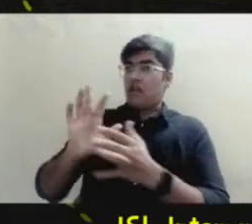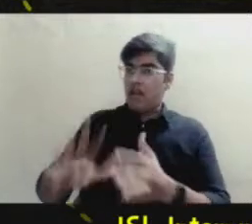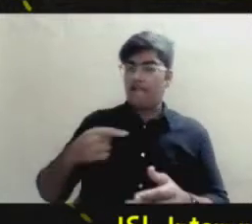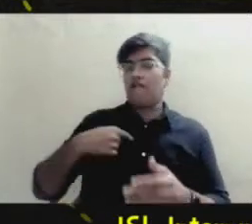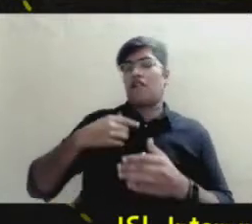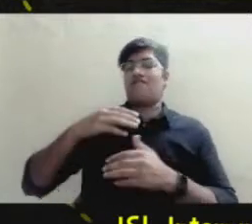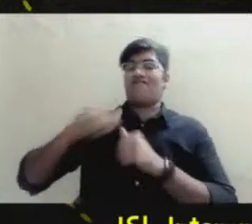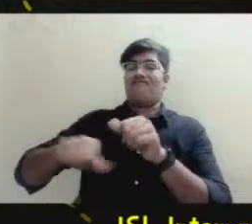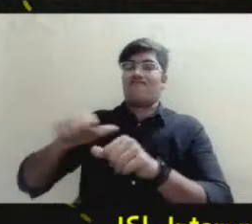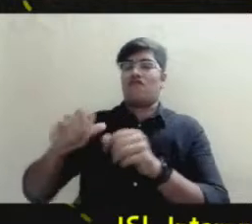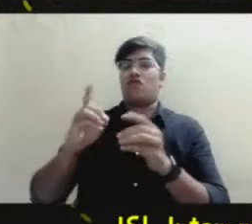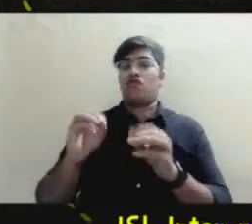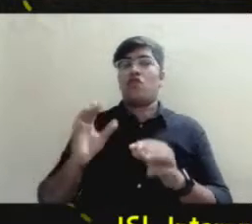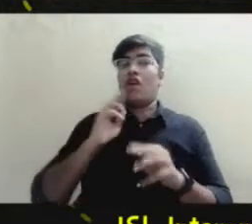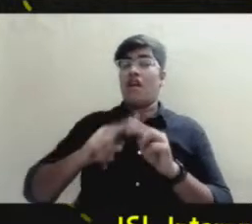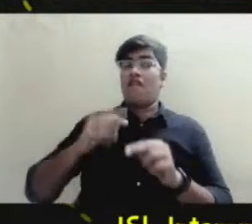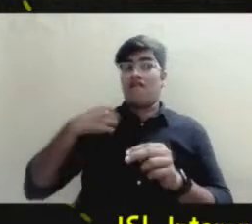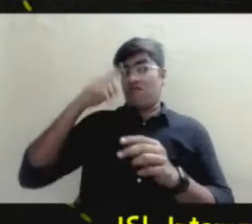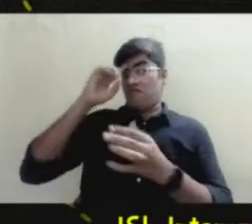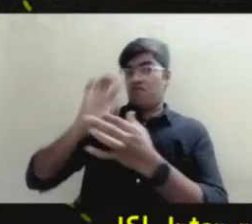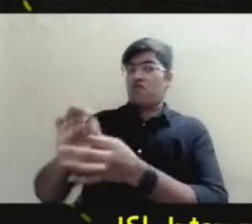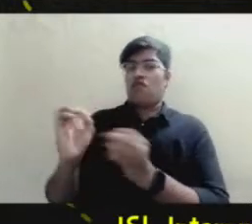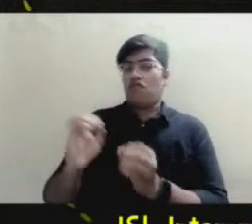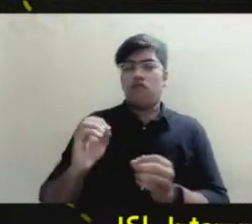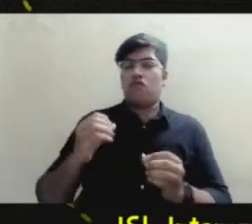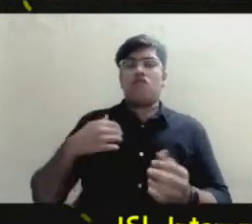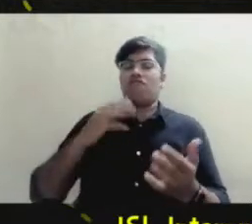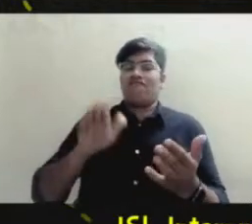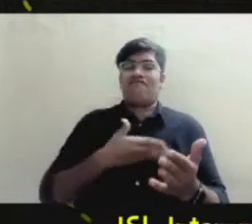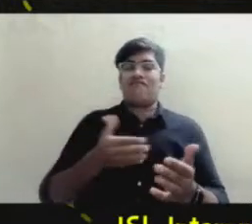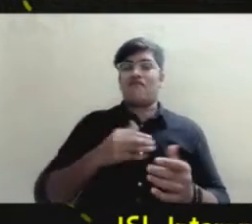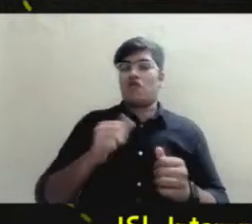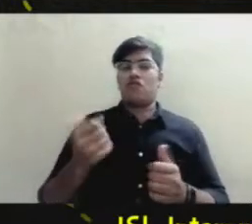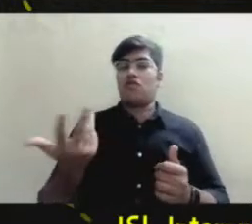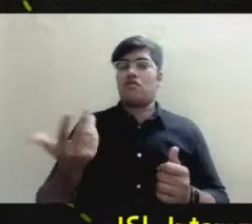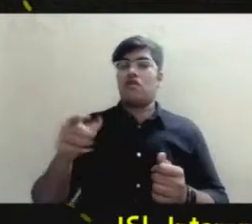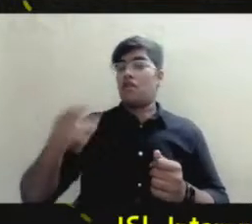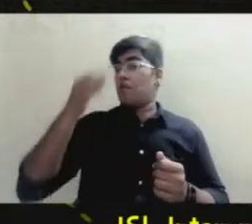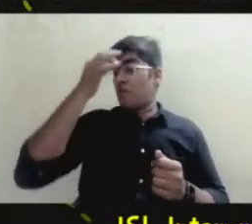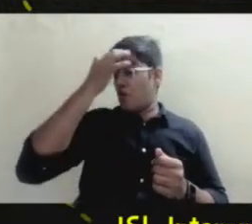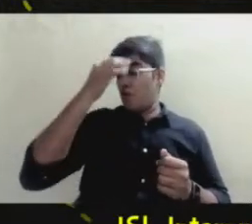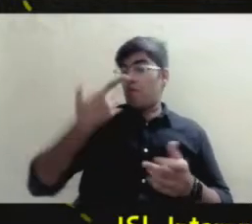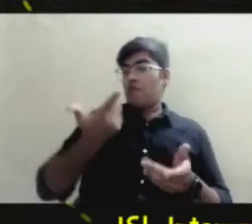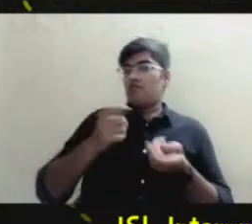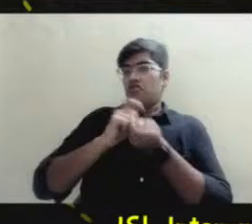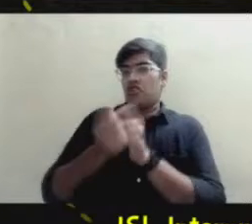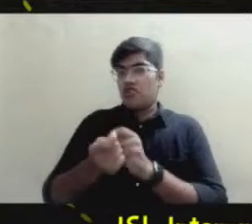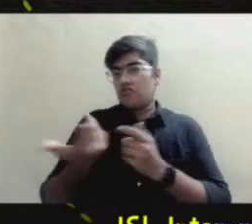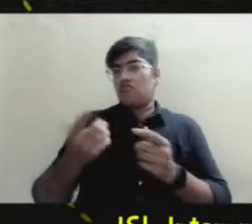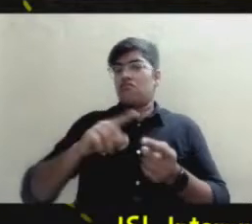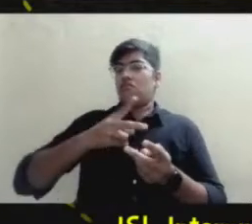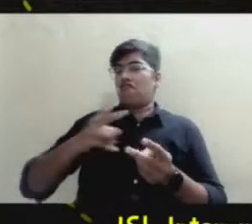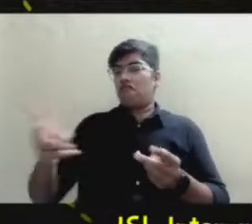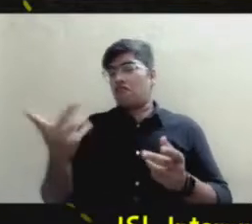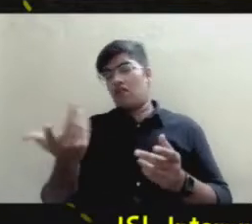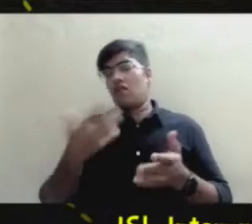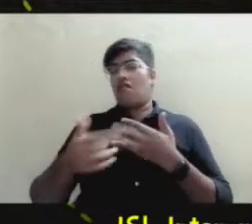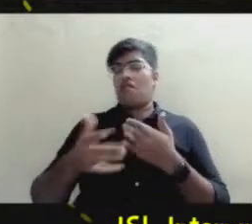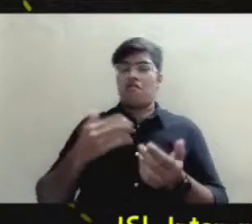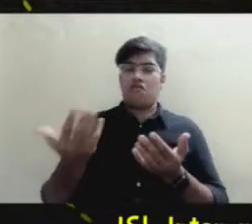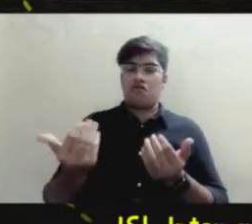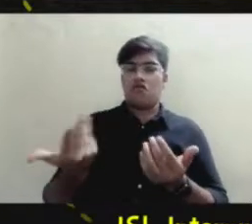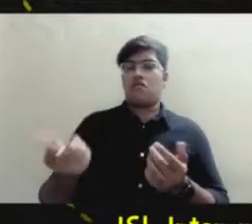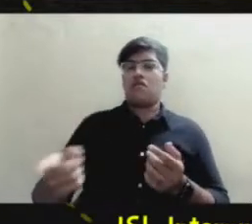own ideas about a particular issue may change with time. So I think these are very